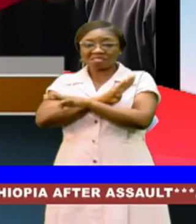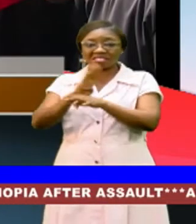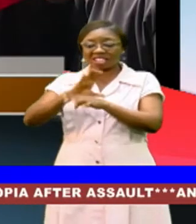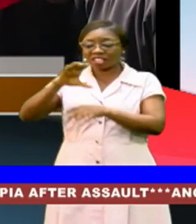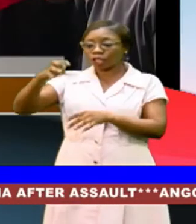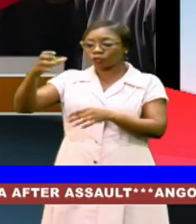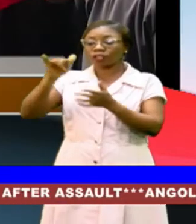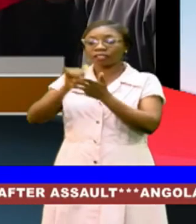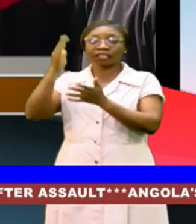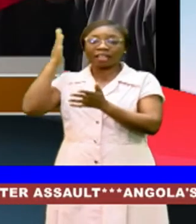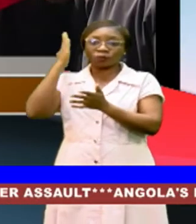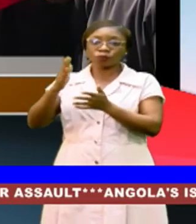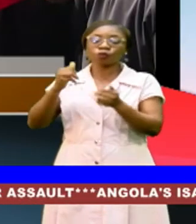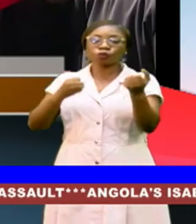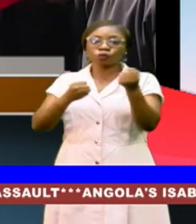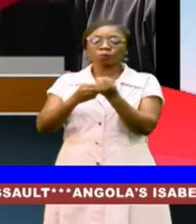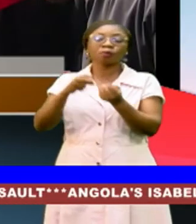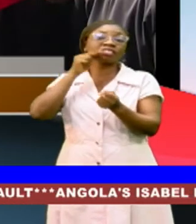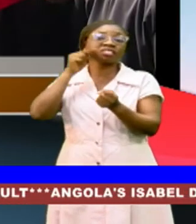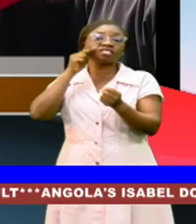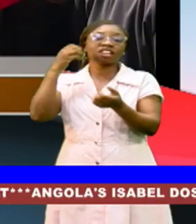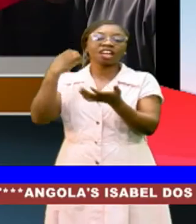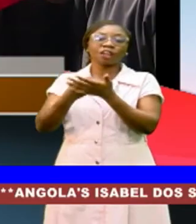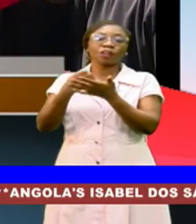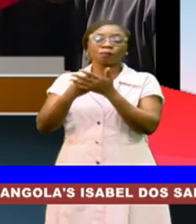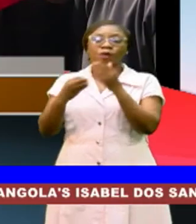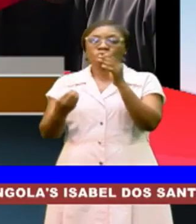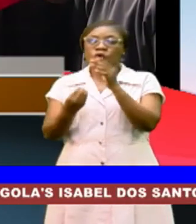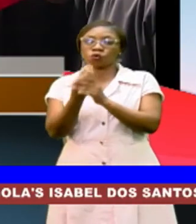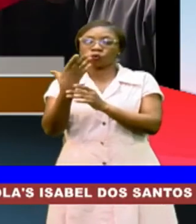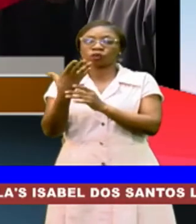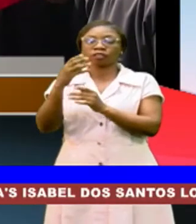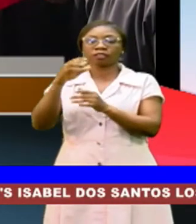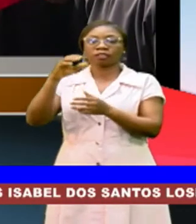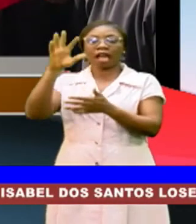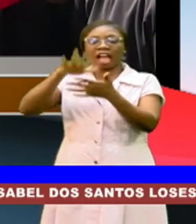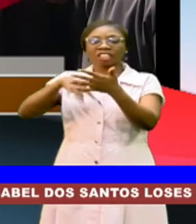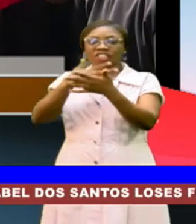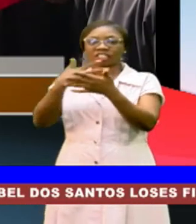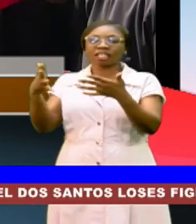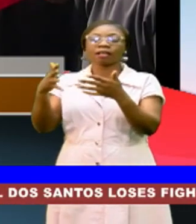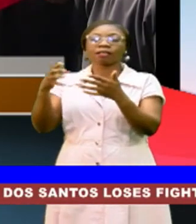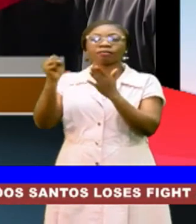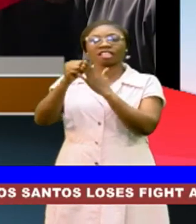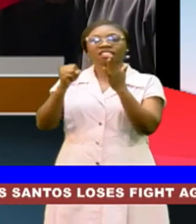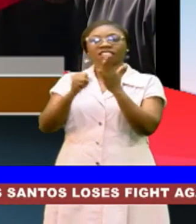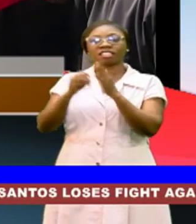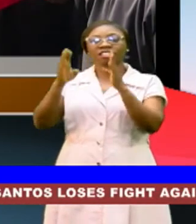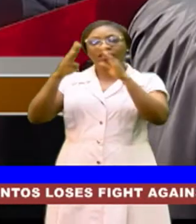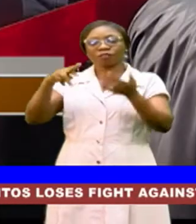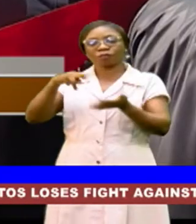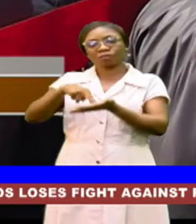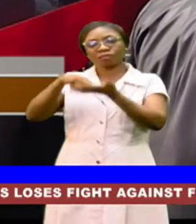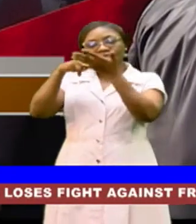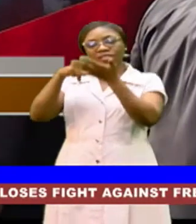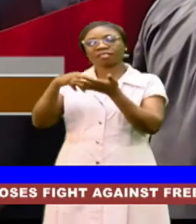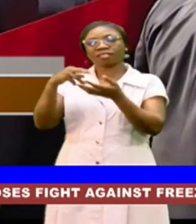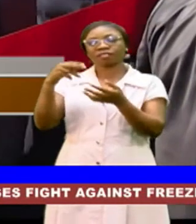support Nigeria's sustainable economic growth agenda. State House correspondent Abdurrahman Jibrila reports.